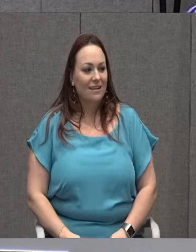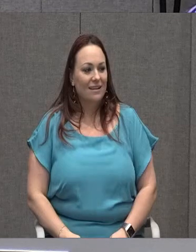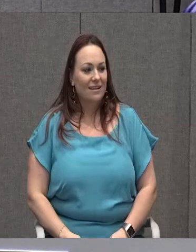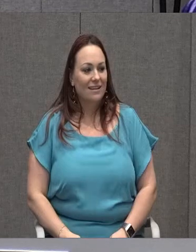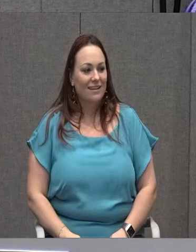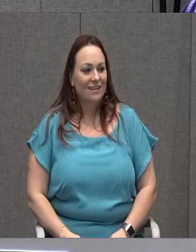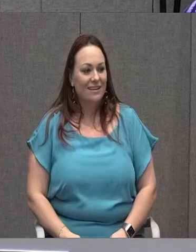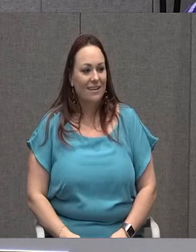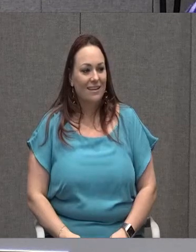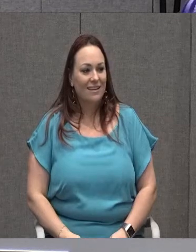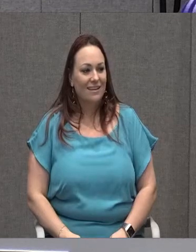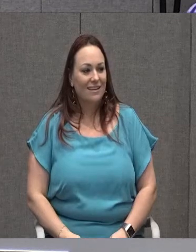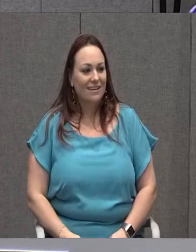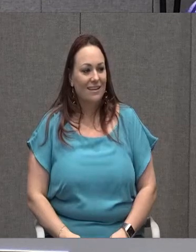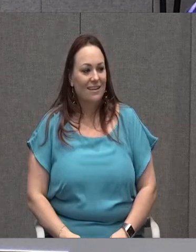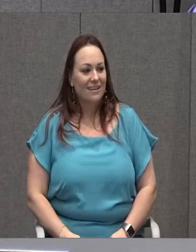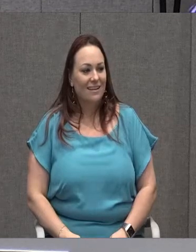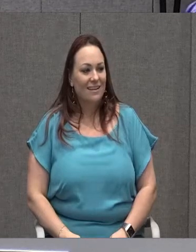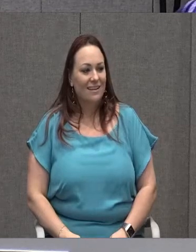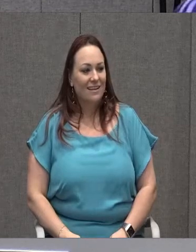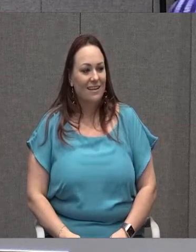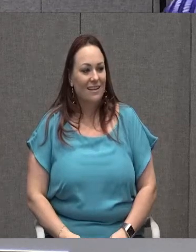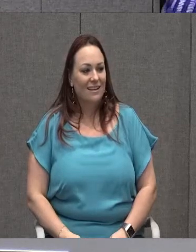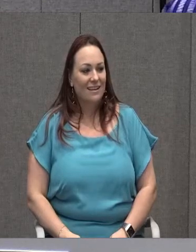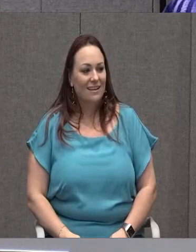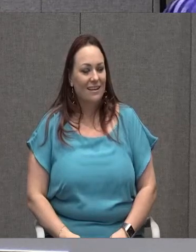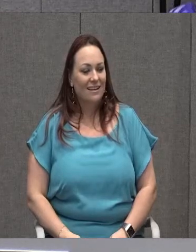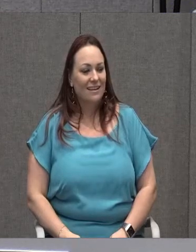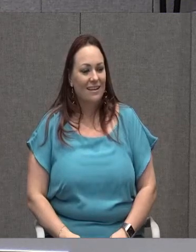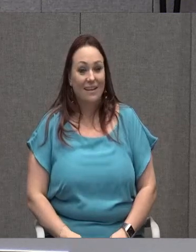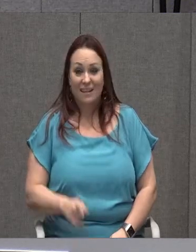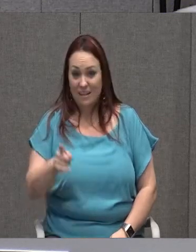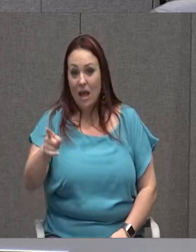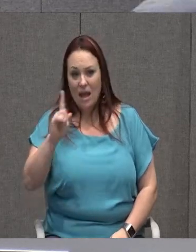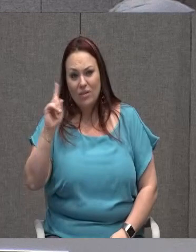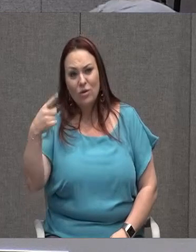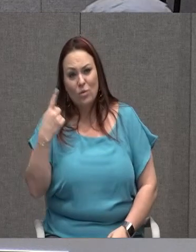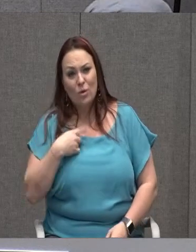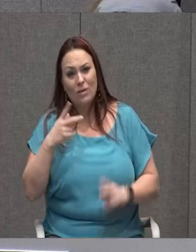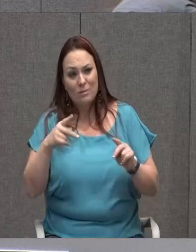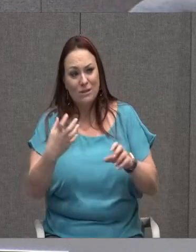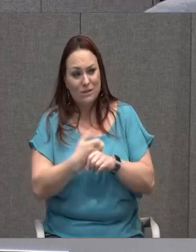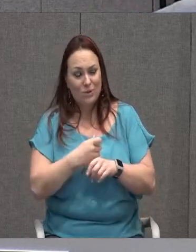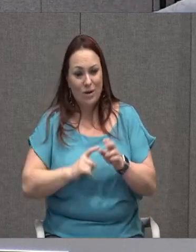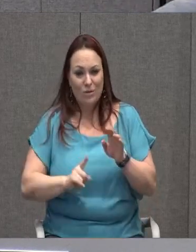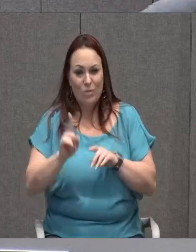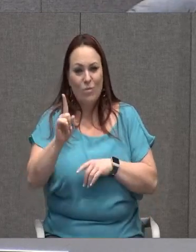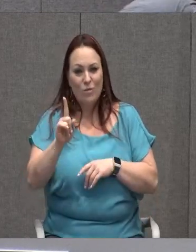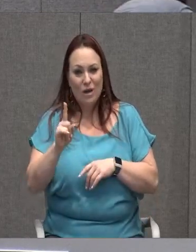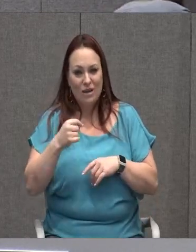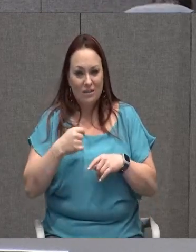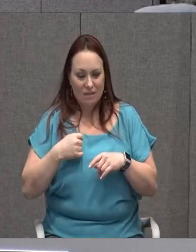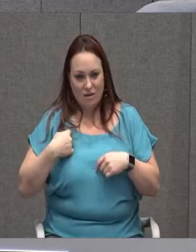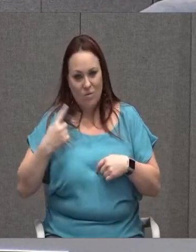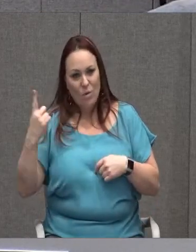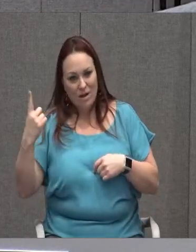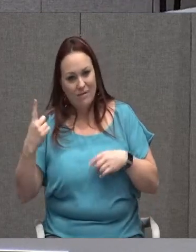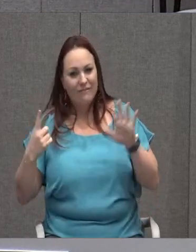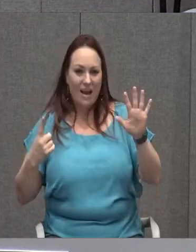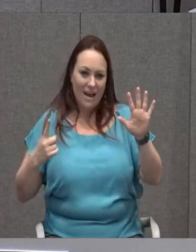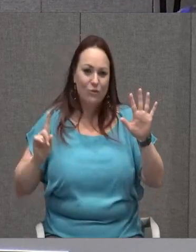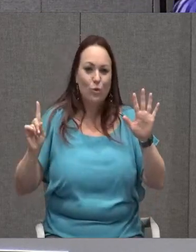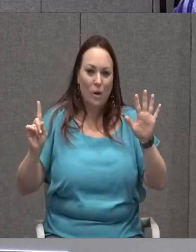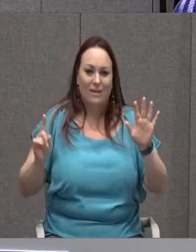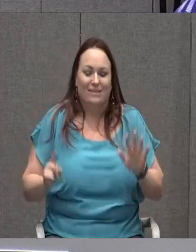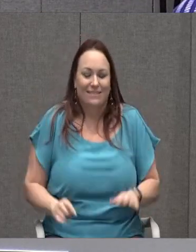I think that red I think one went through. I think you're the only person who scored. No, you've had one. Did I have one? It's 5-1.